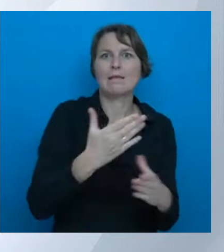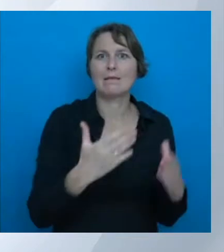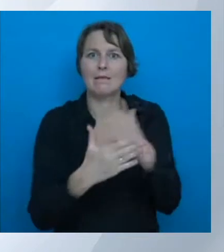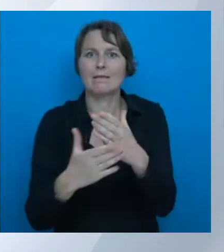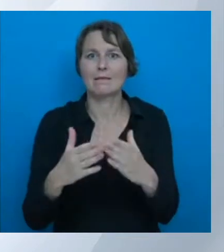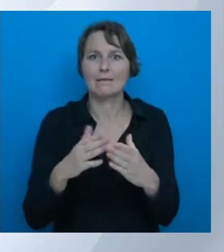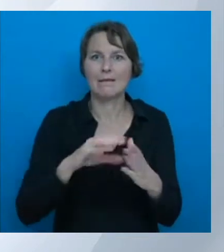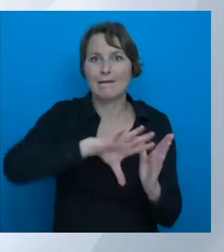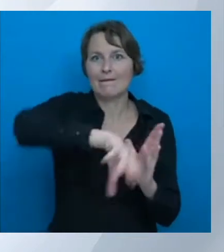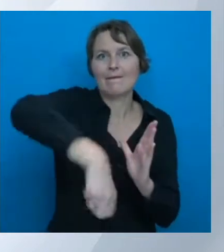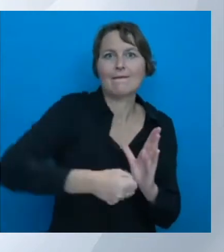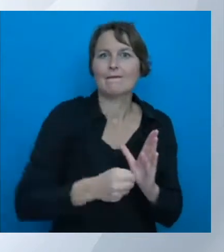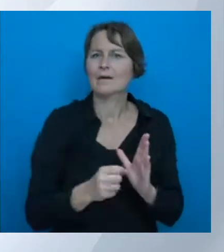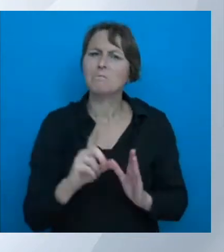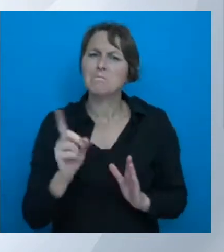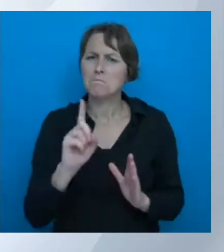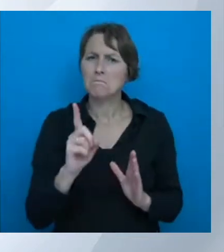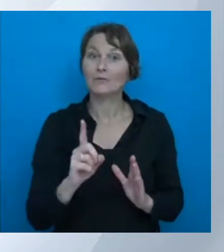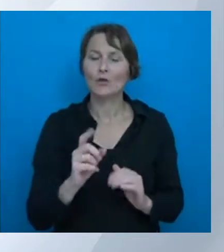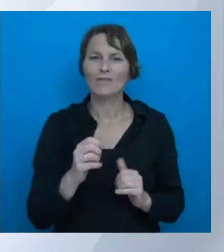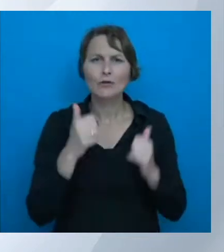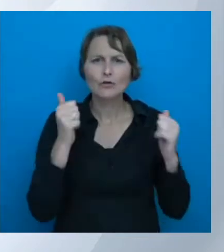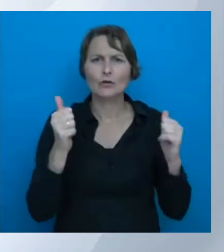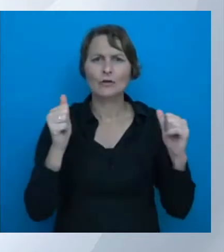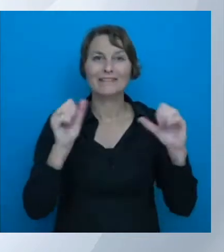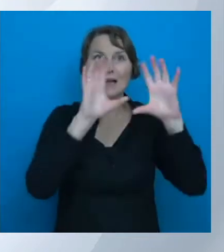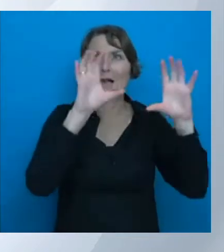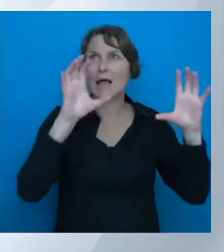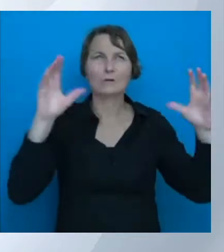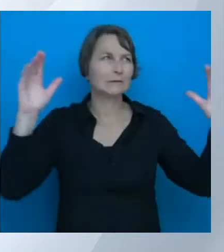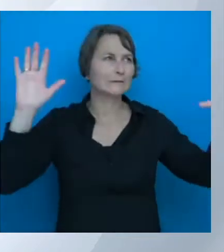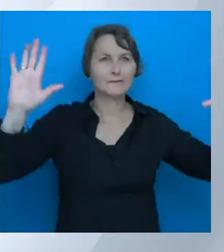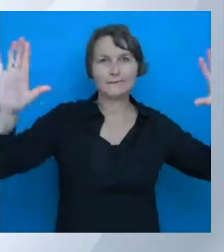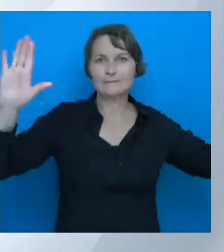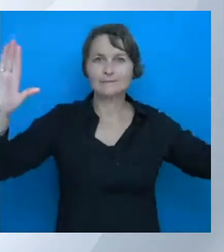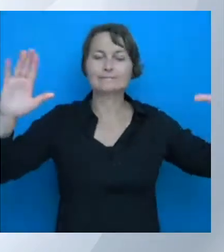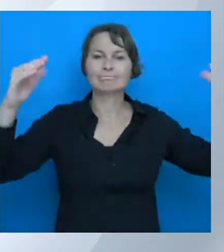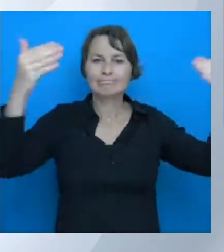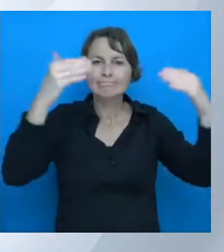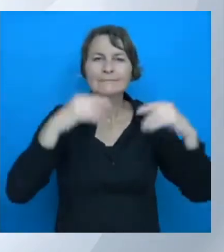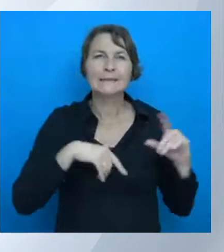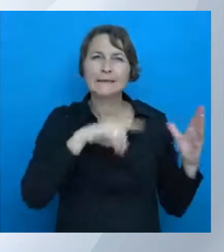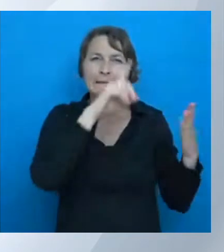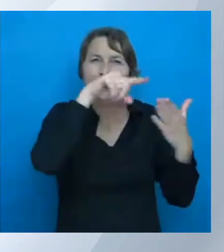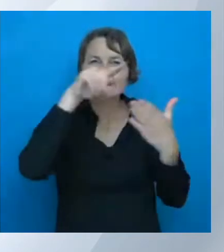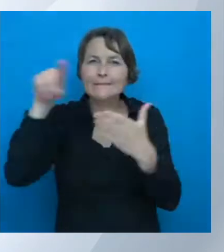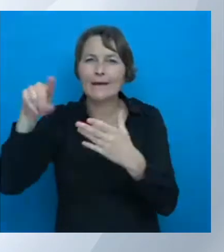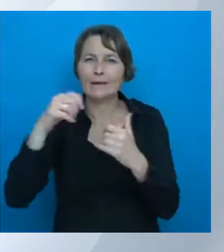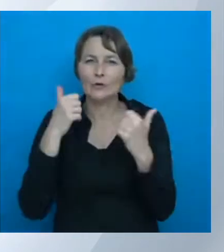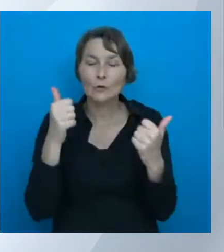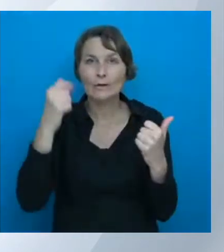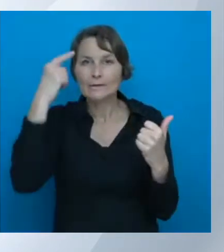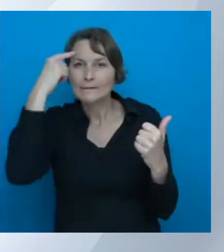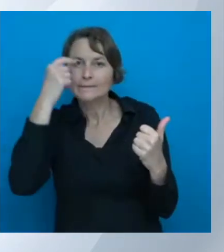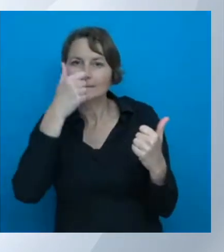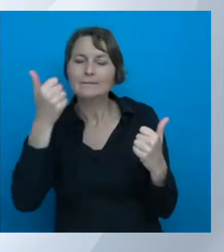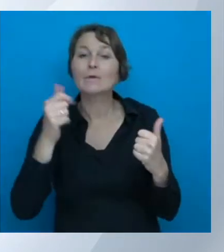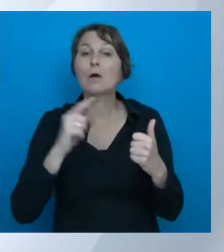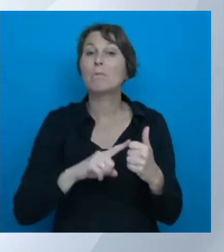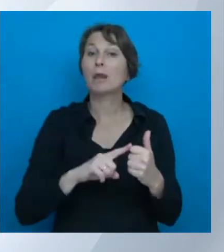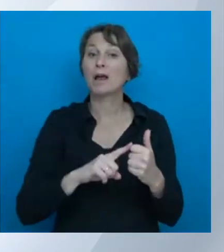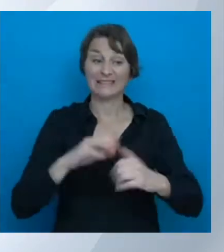can automate security checks, run intelligent threat detection, and provide real-time protection, and